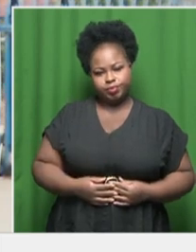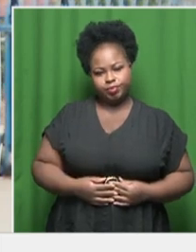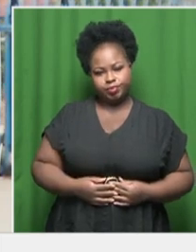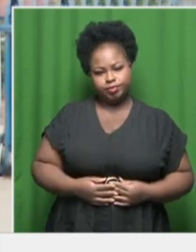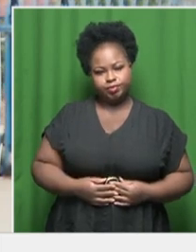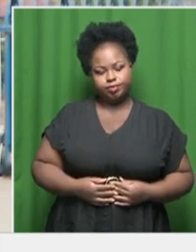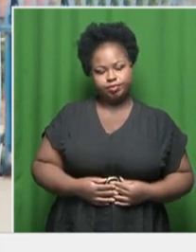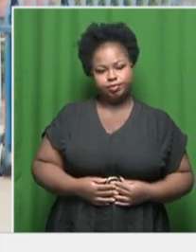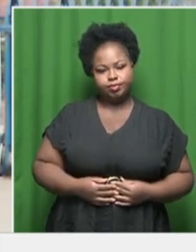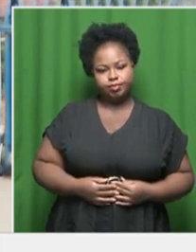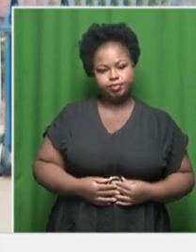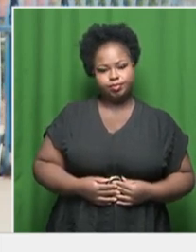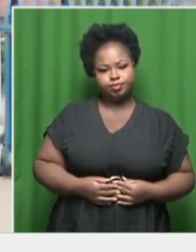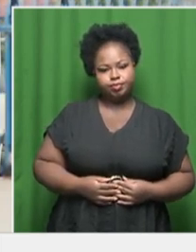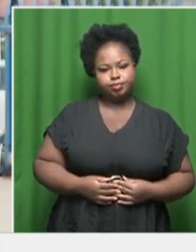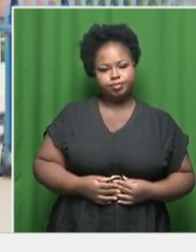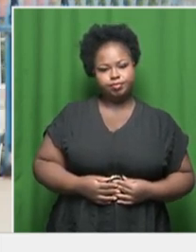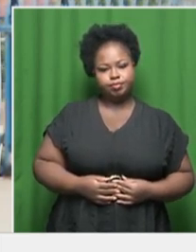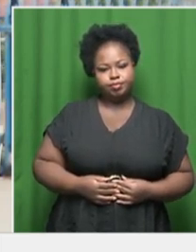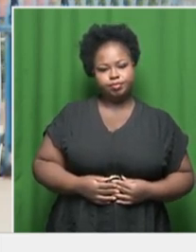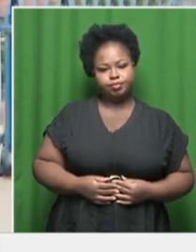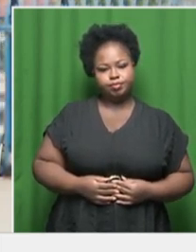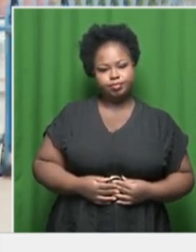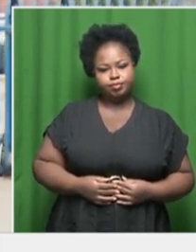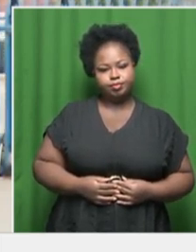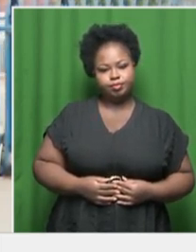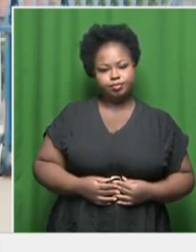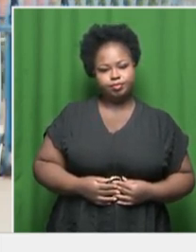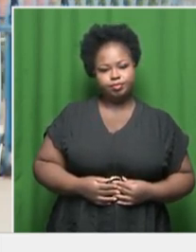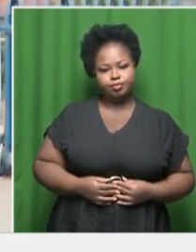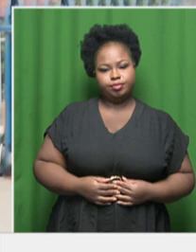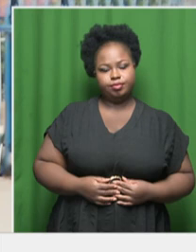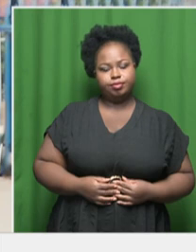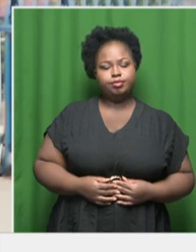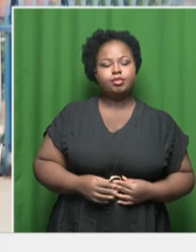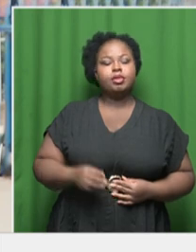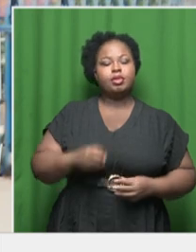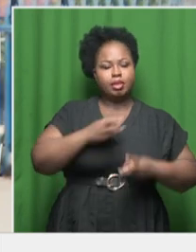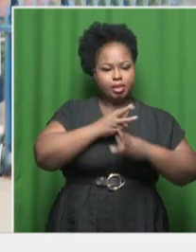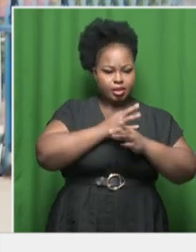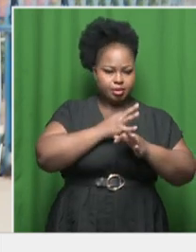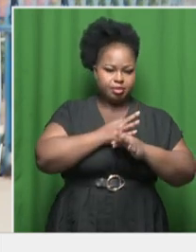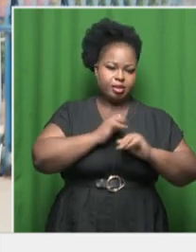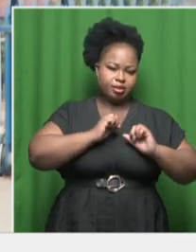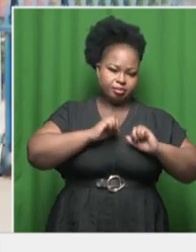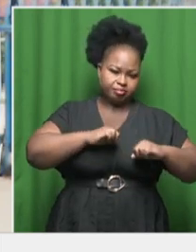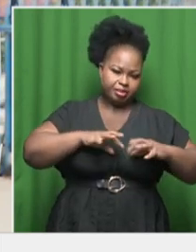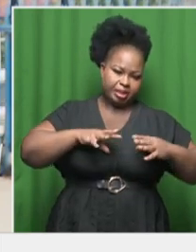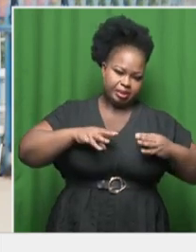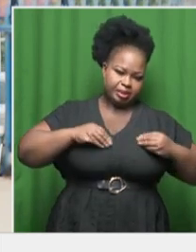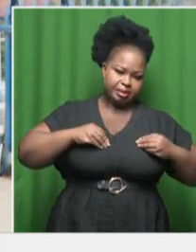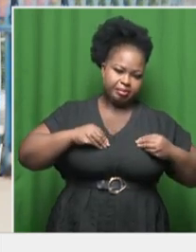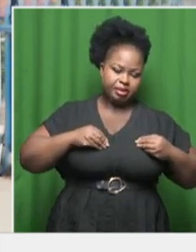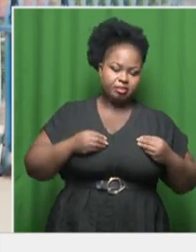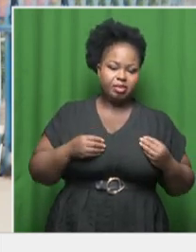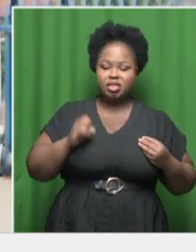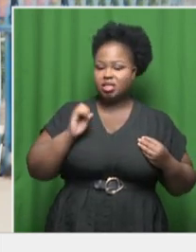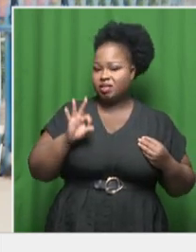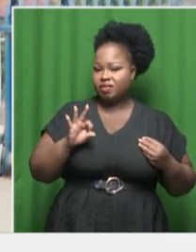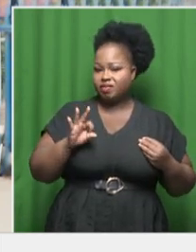They have then given consent to do it here at school. Those who did not want to